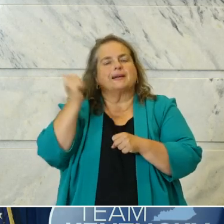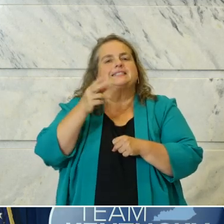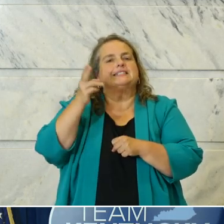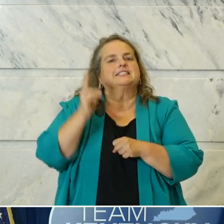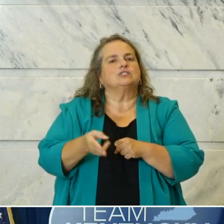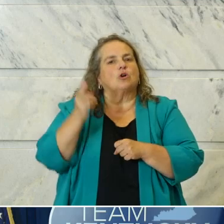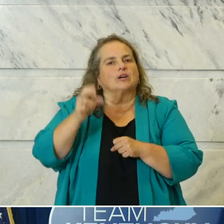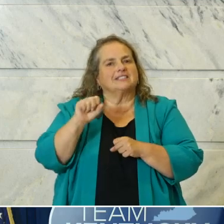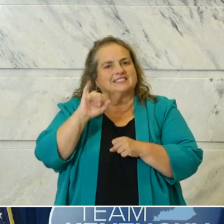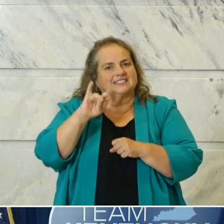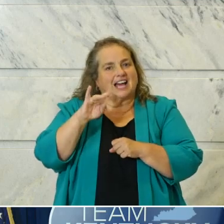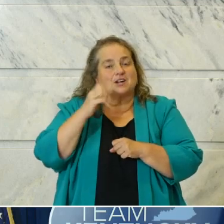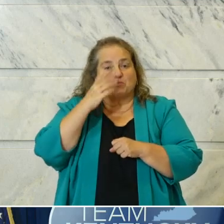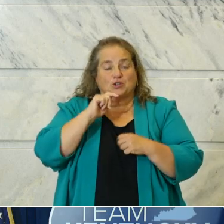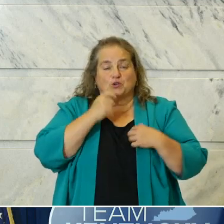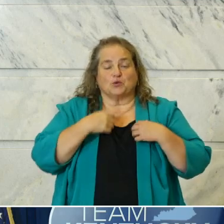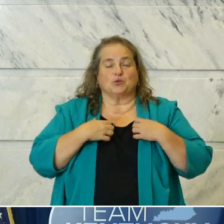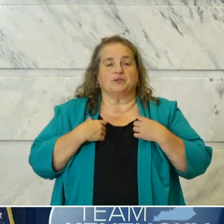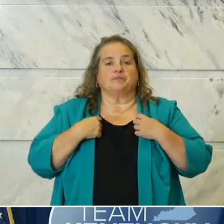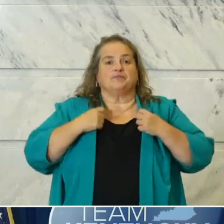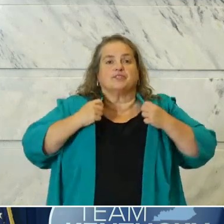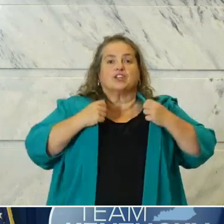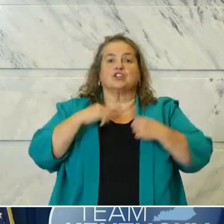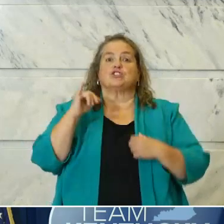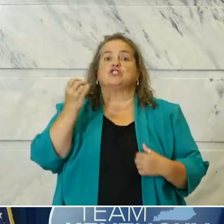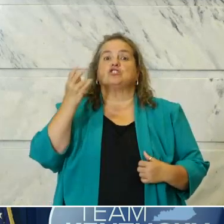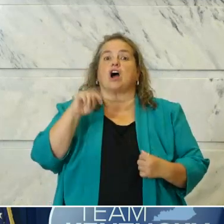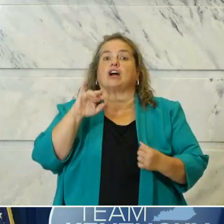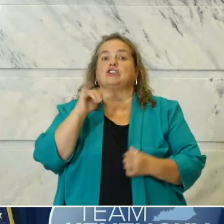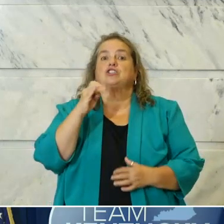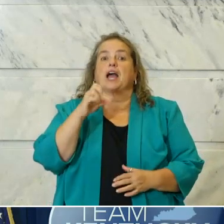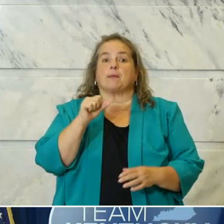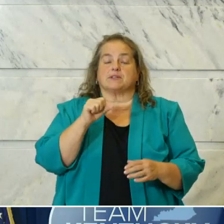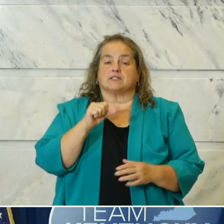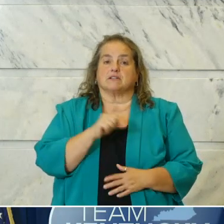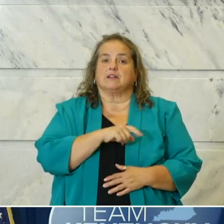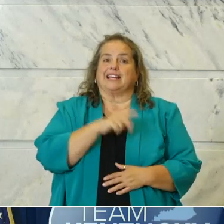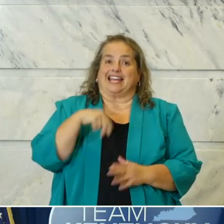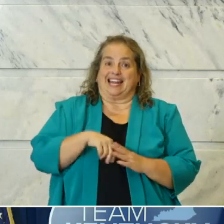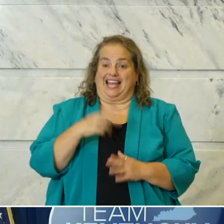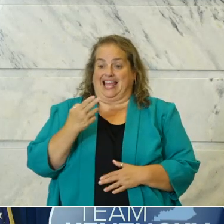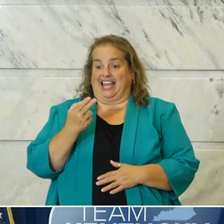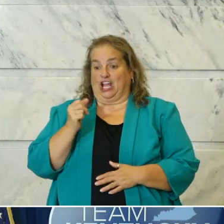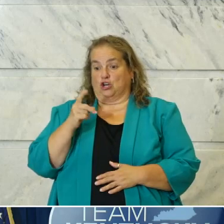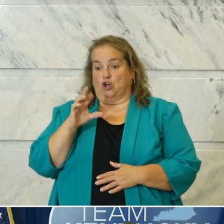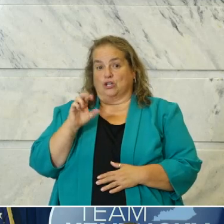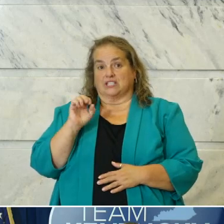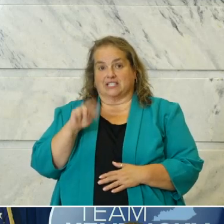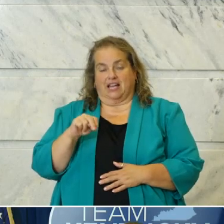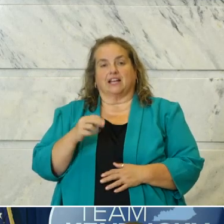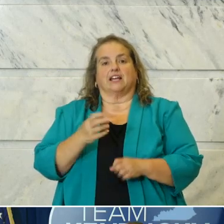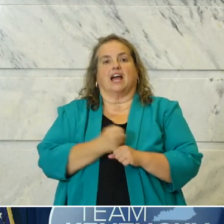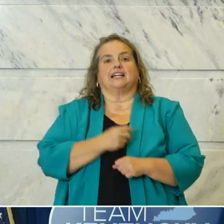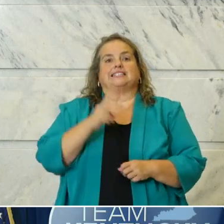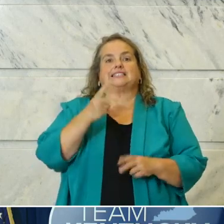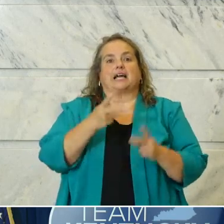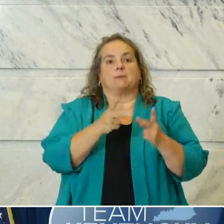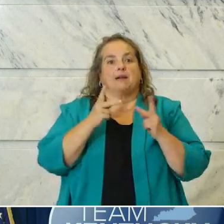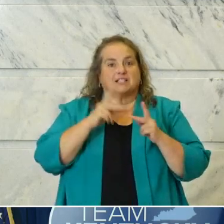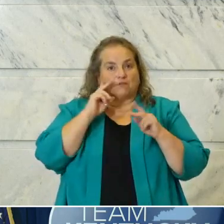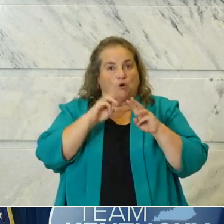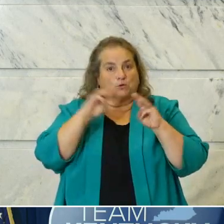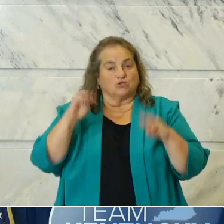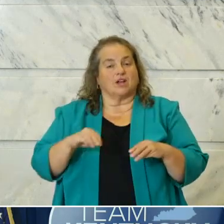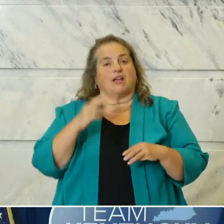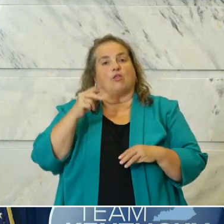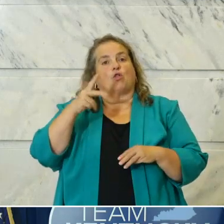Site. Pretty neat. John James Audubon State Park in Henderson received second place for museum and third place for adventure.